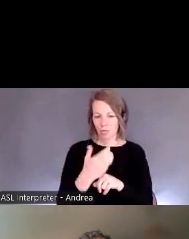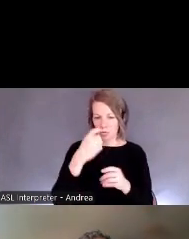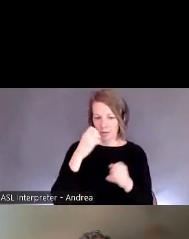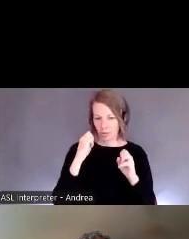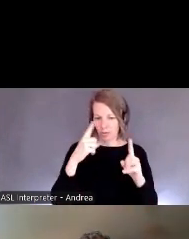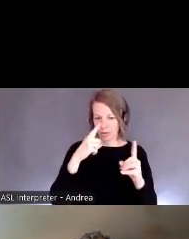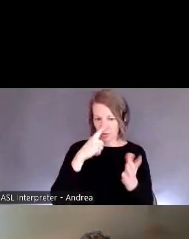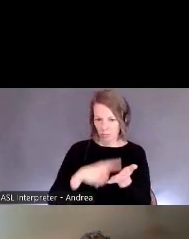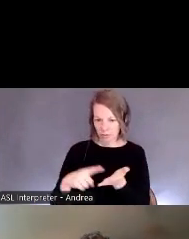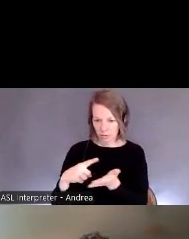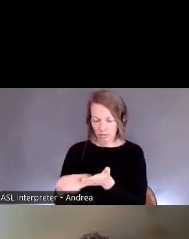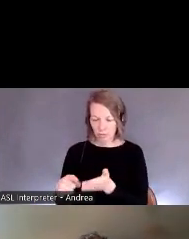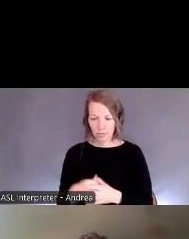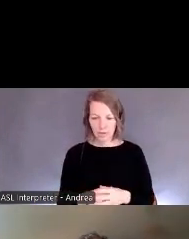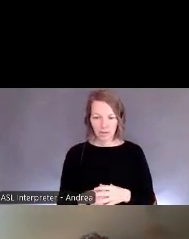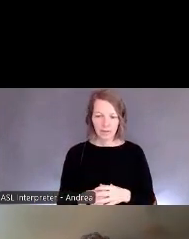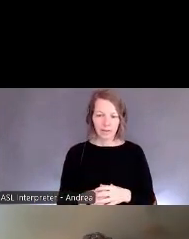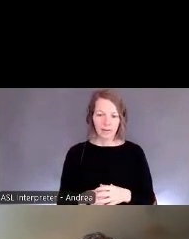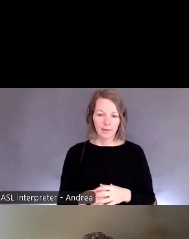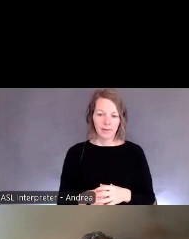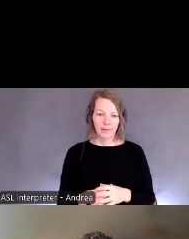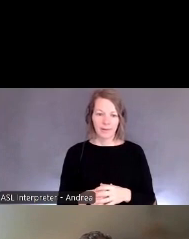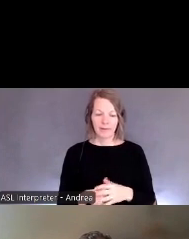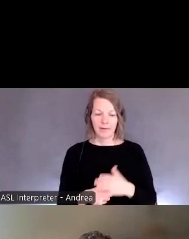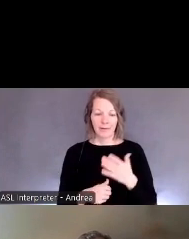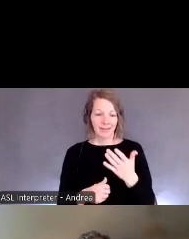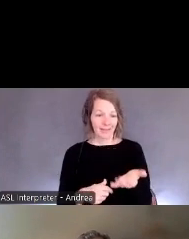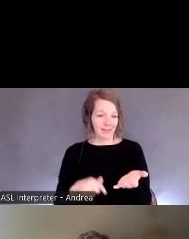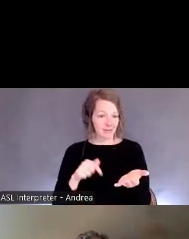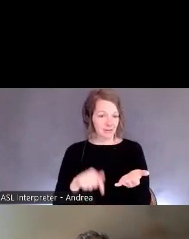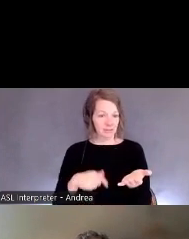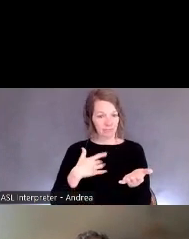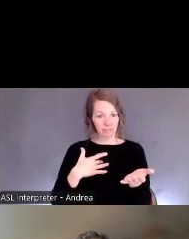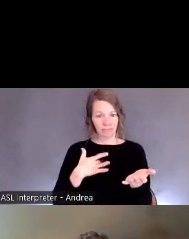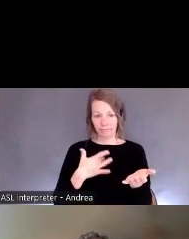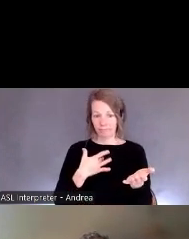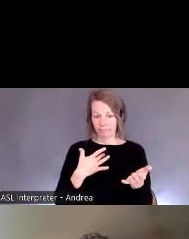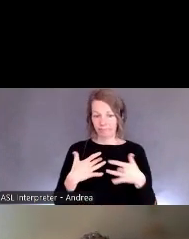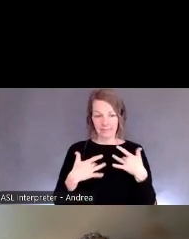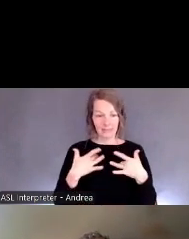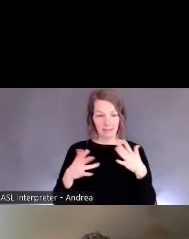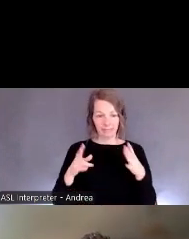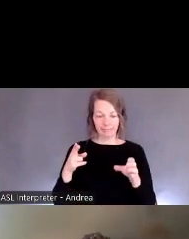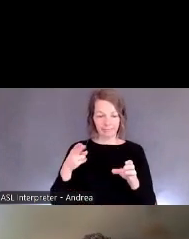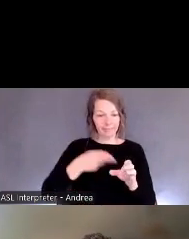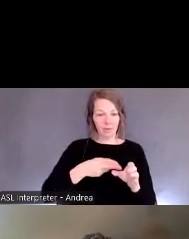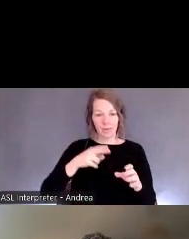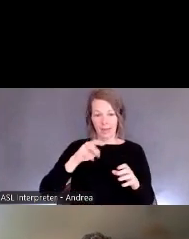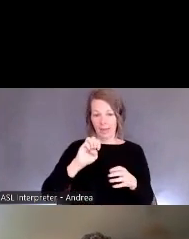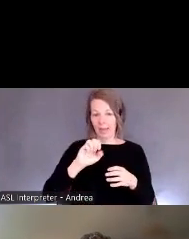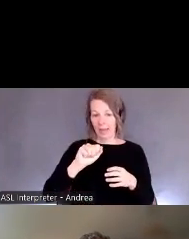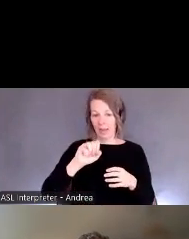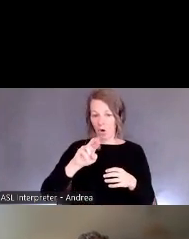research. And this adventure to be a member of the AERJ